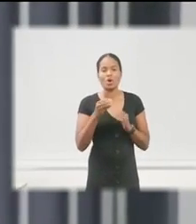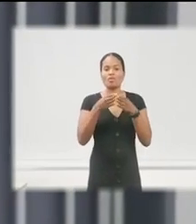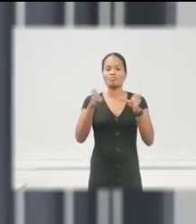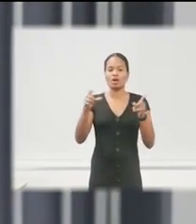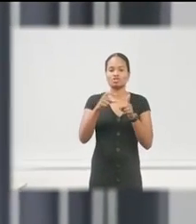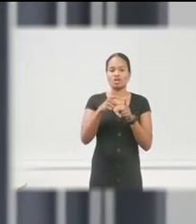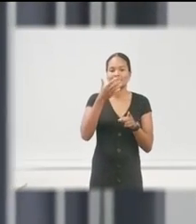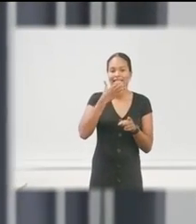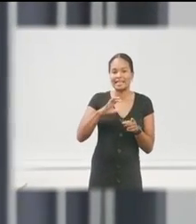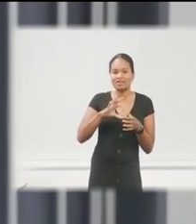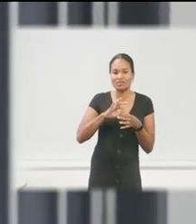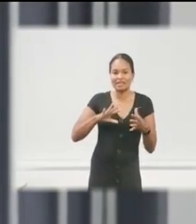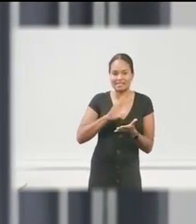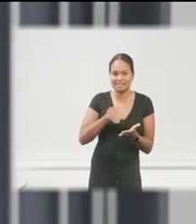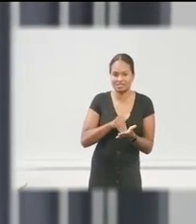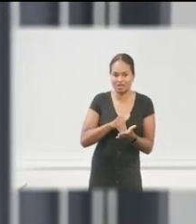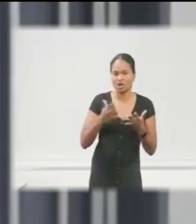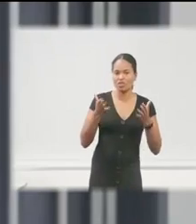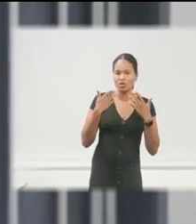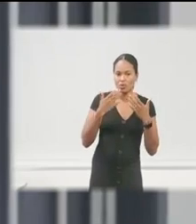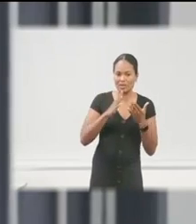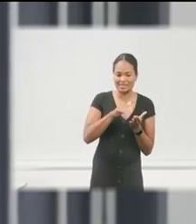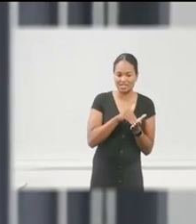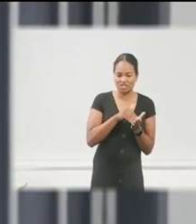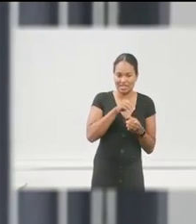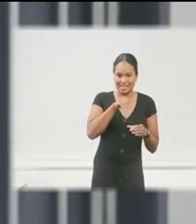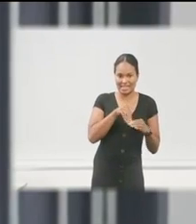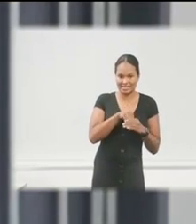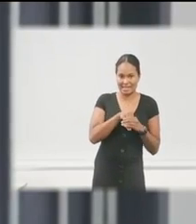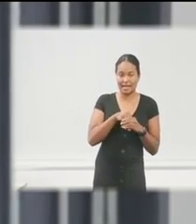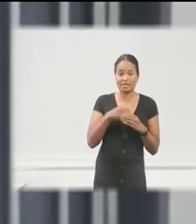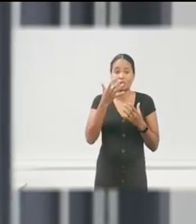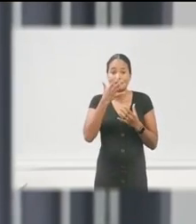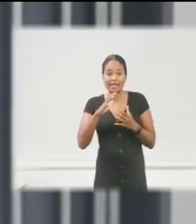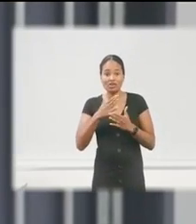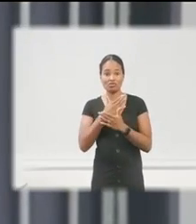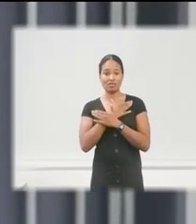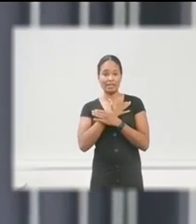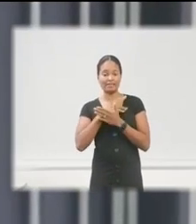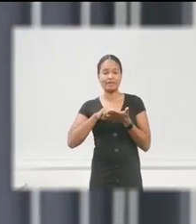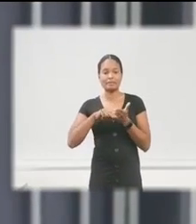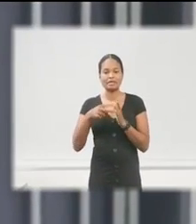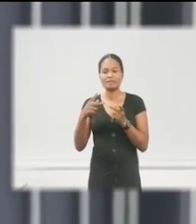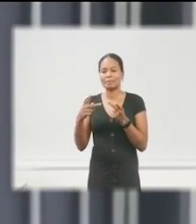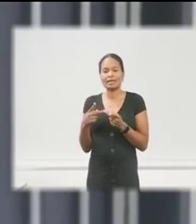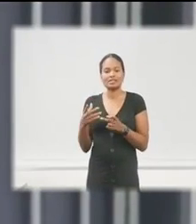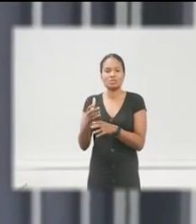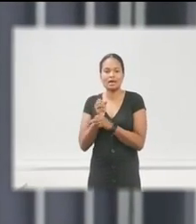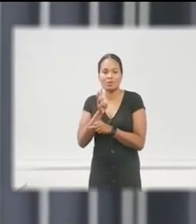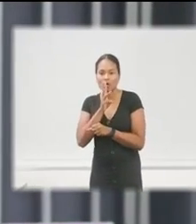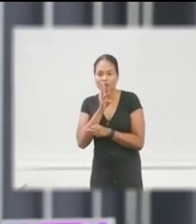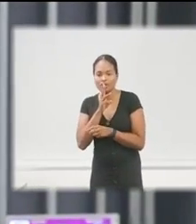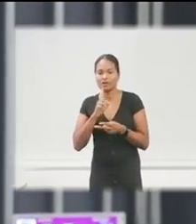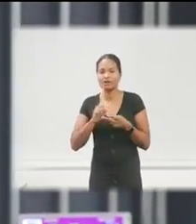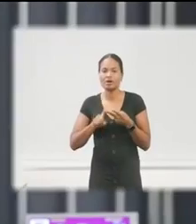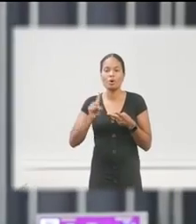a cooling center is specific in that. So a heat relief could include someplace where you can just go in and get water, or you can go in and get